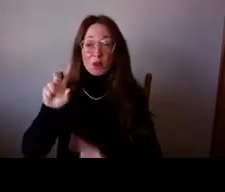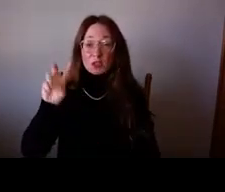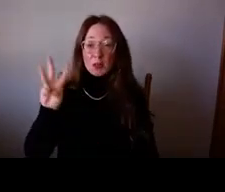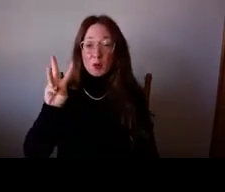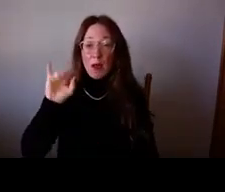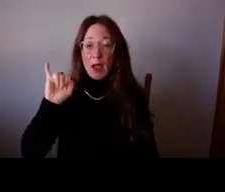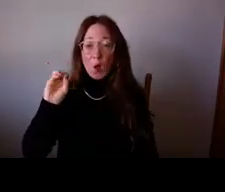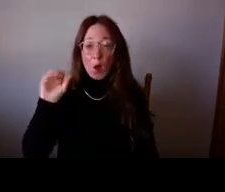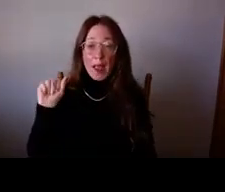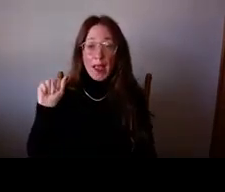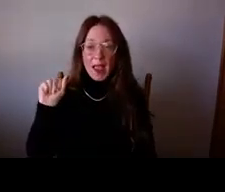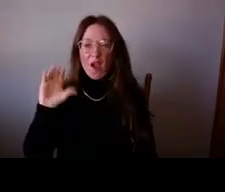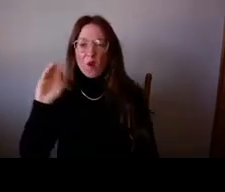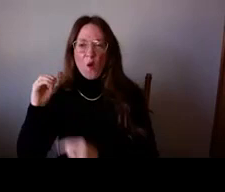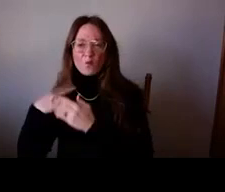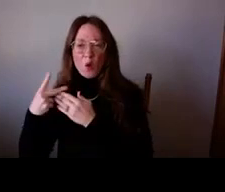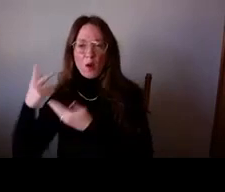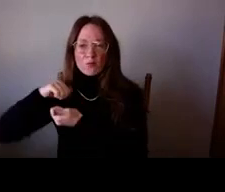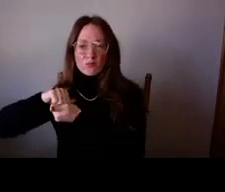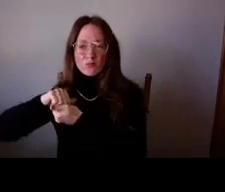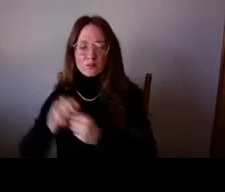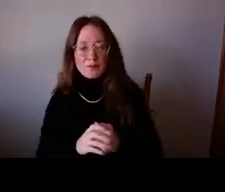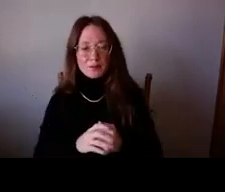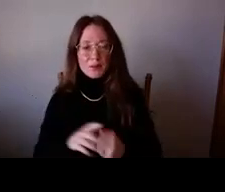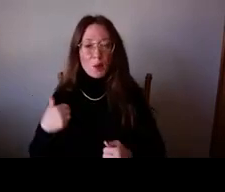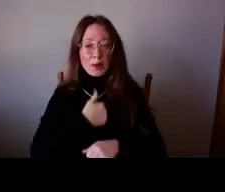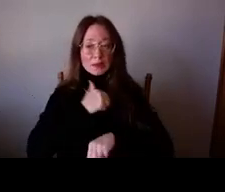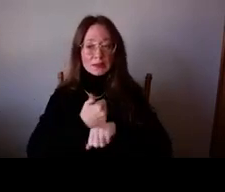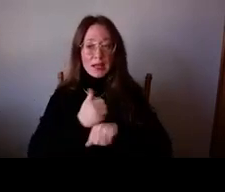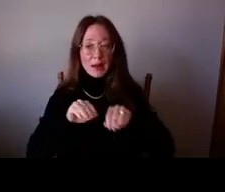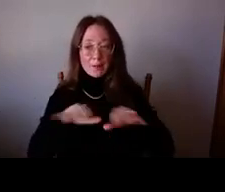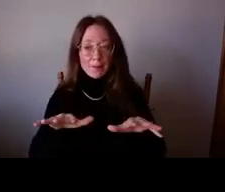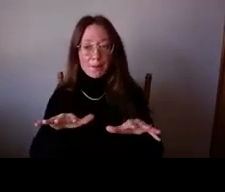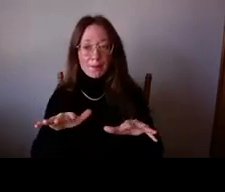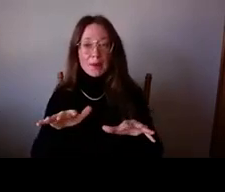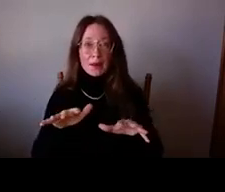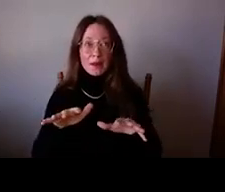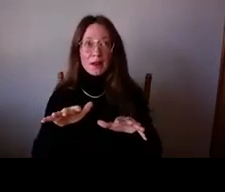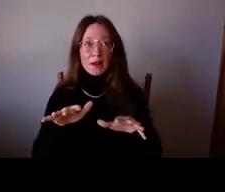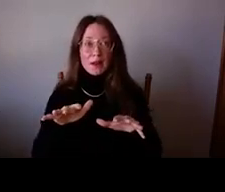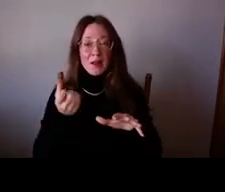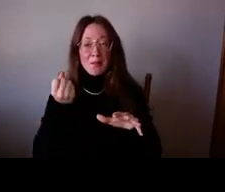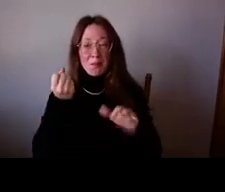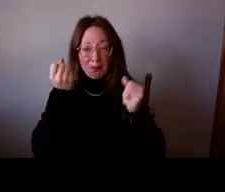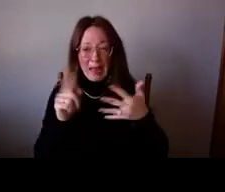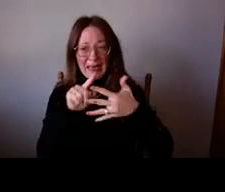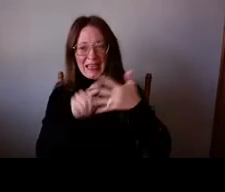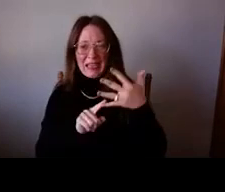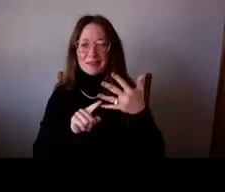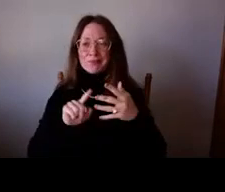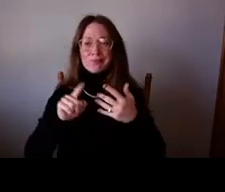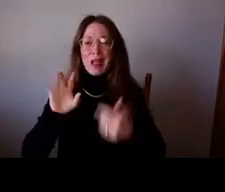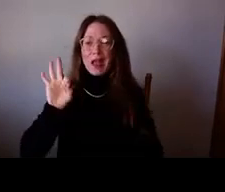partners or core programs. We issued, in response to the pandemic, a number of frequently asked question